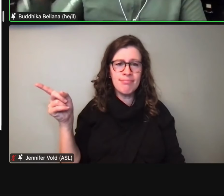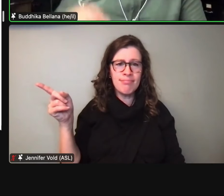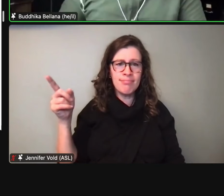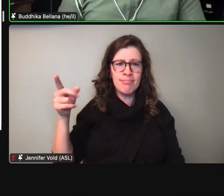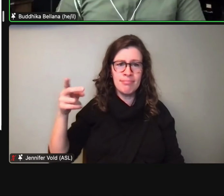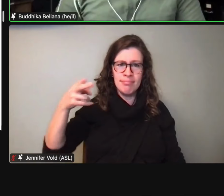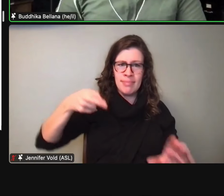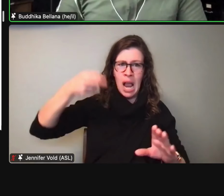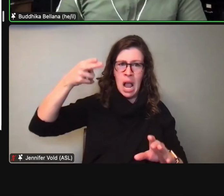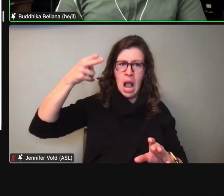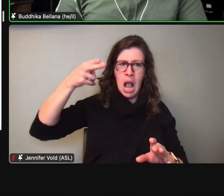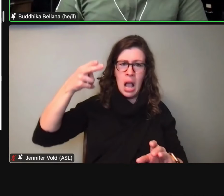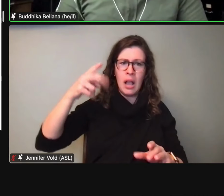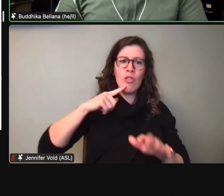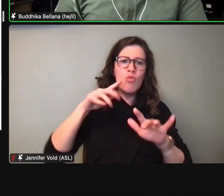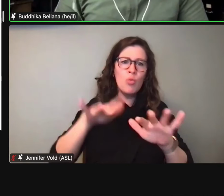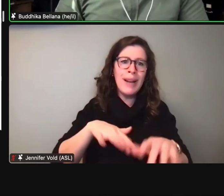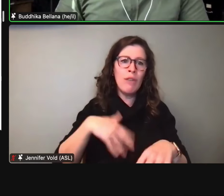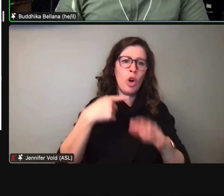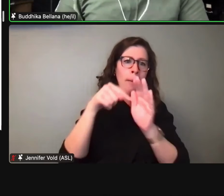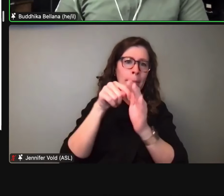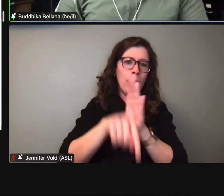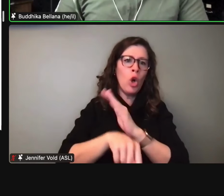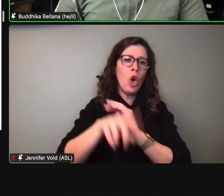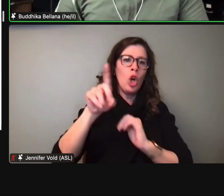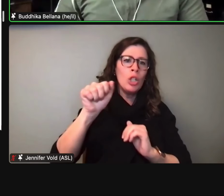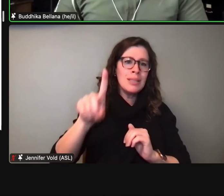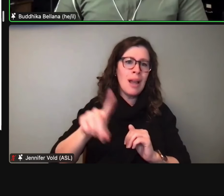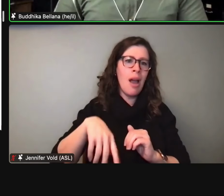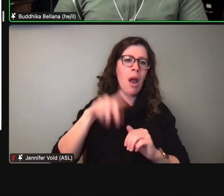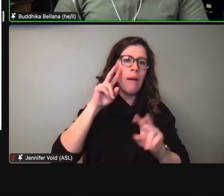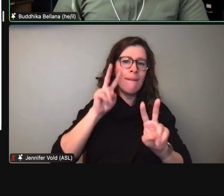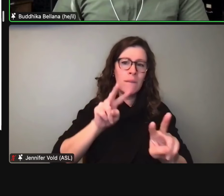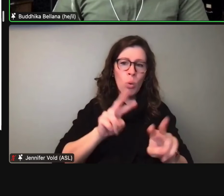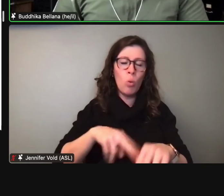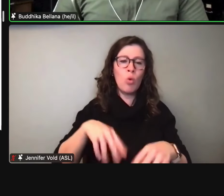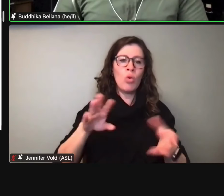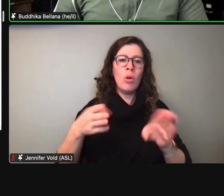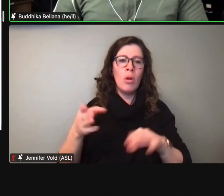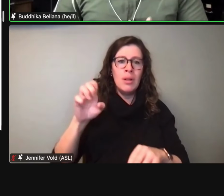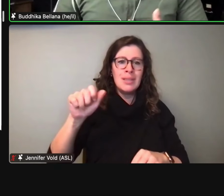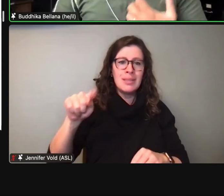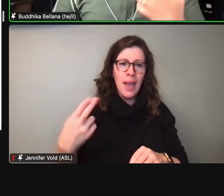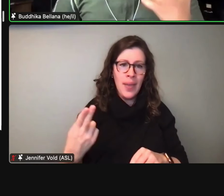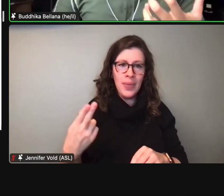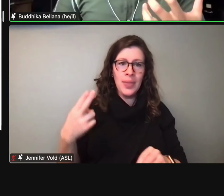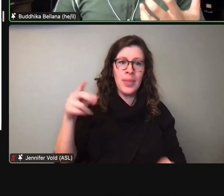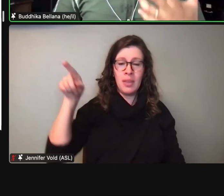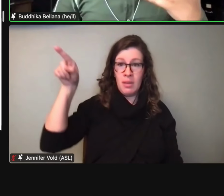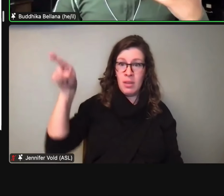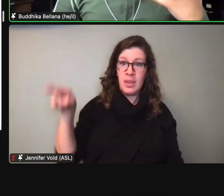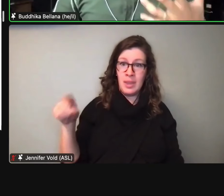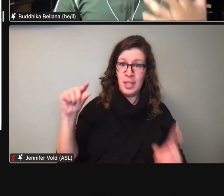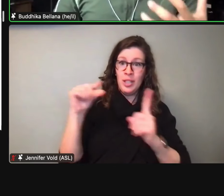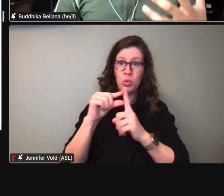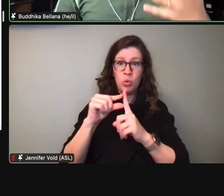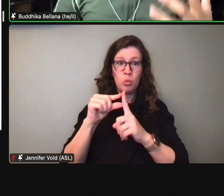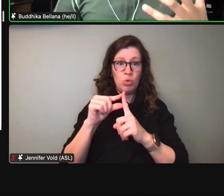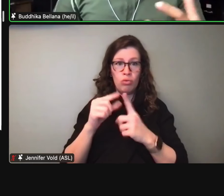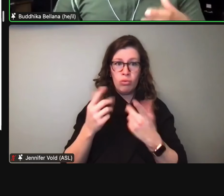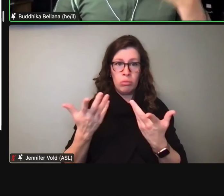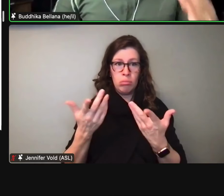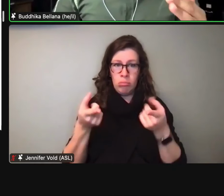this graph. Words like river, murder, dead, funeral, and death. And these are words that were prominent in